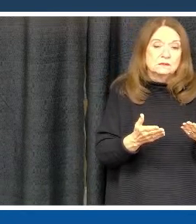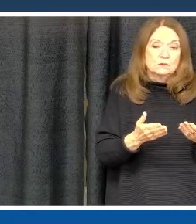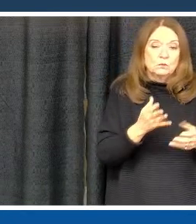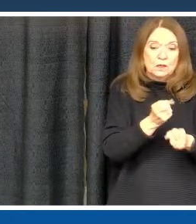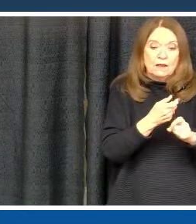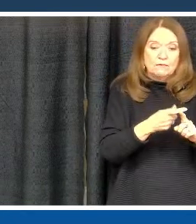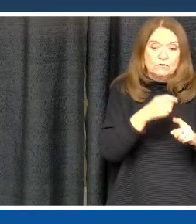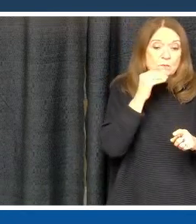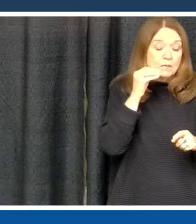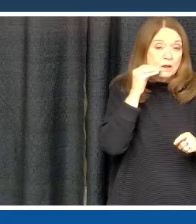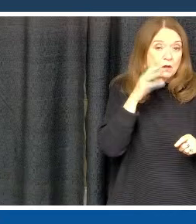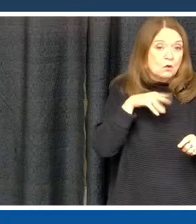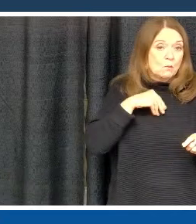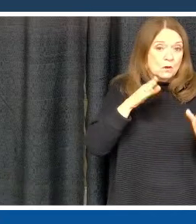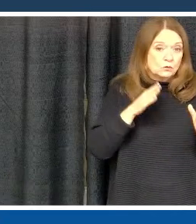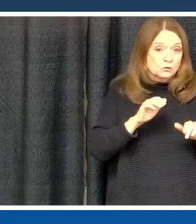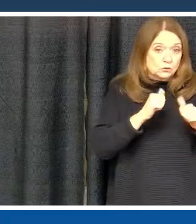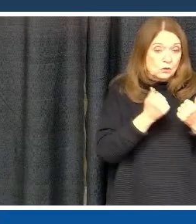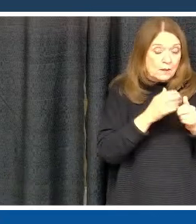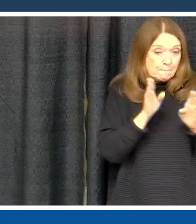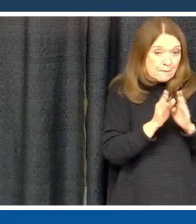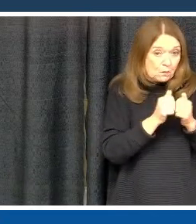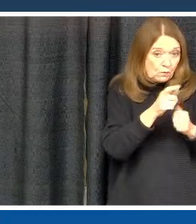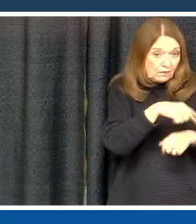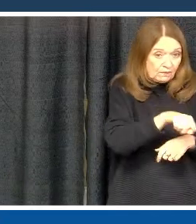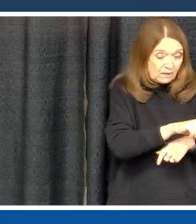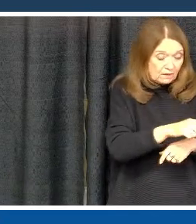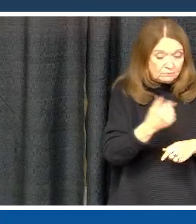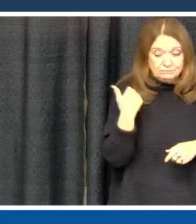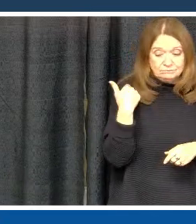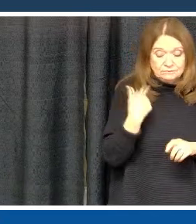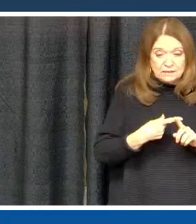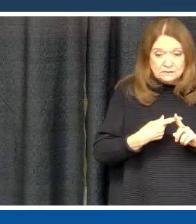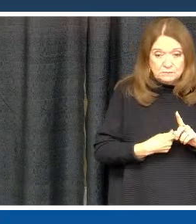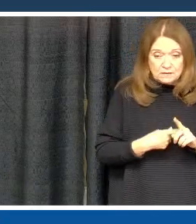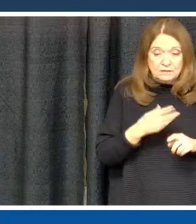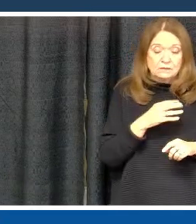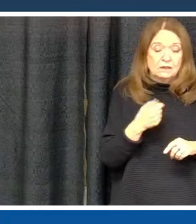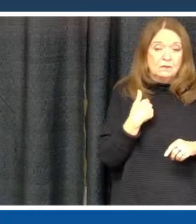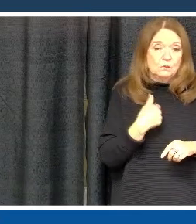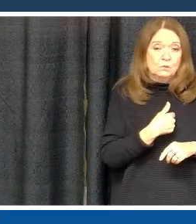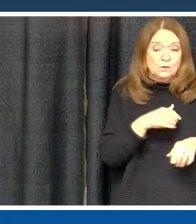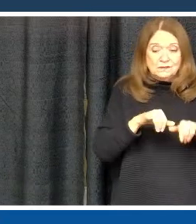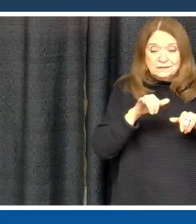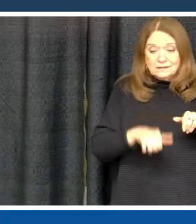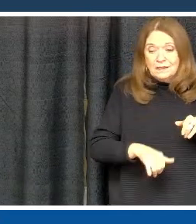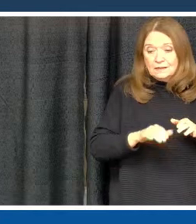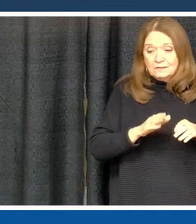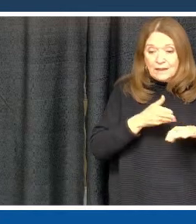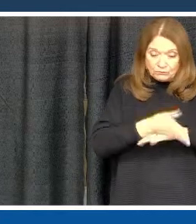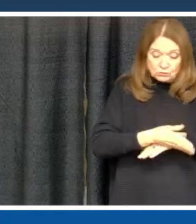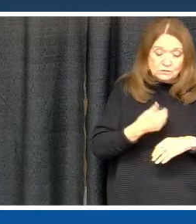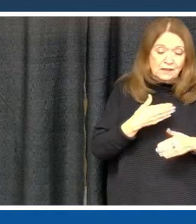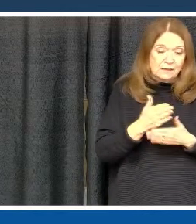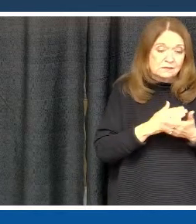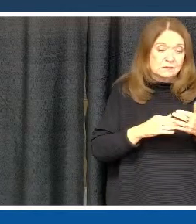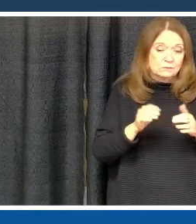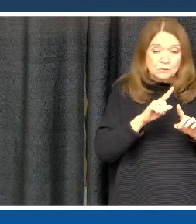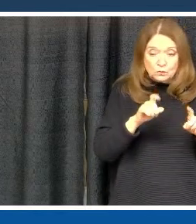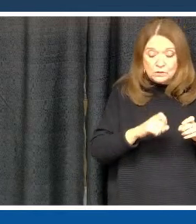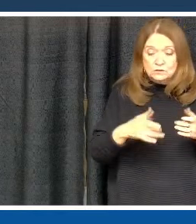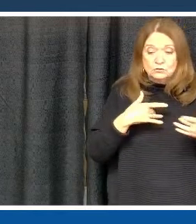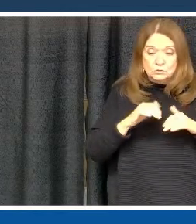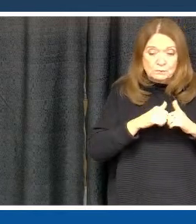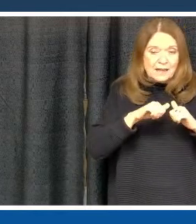Builders Association. I met with them this last month, and we stayed for a little bit afterwards, and they had some questions and concerns about how to